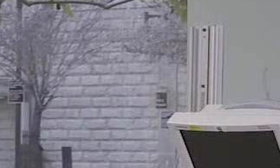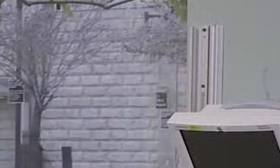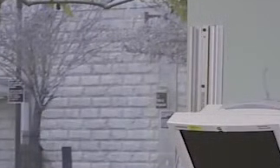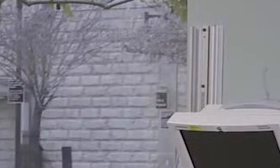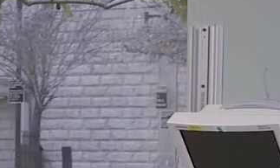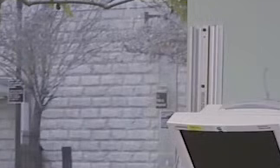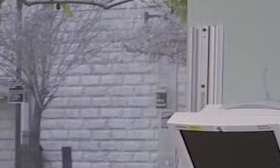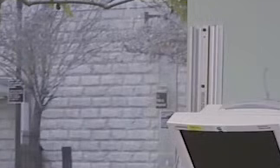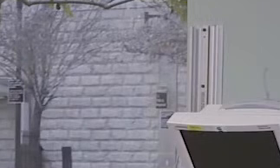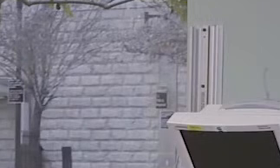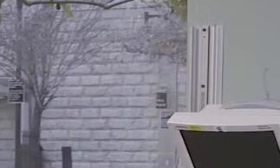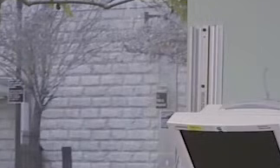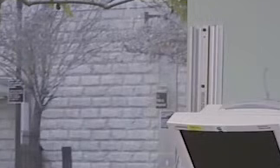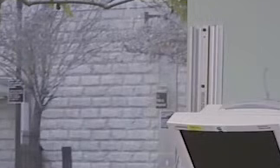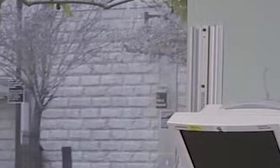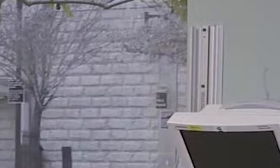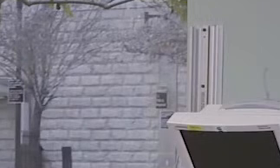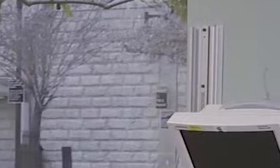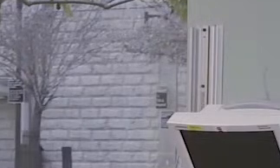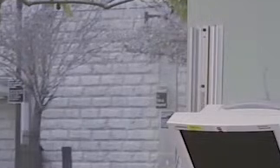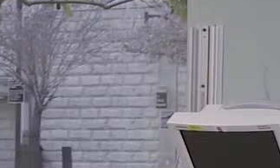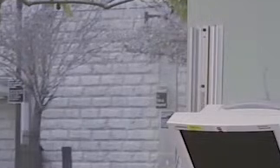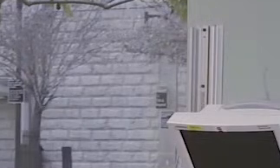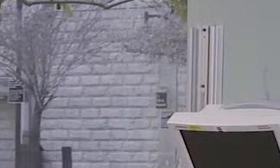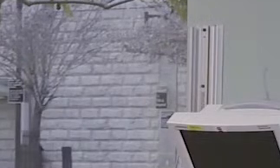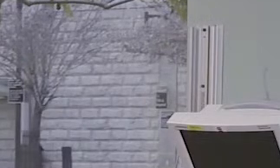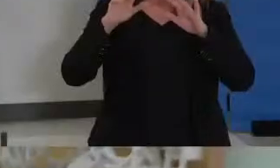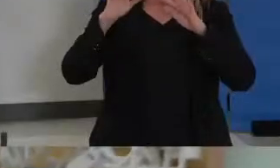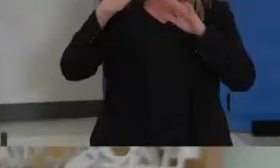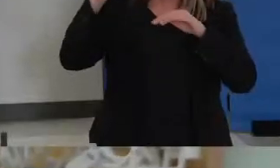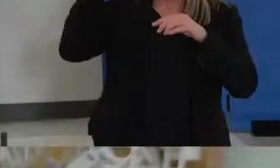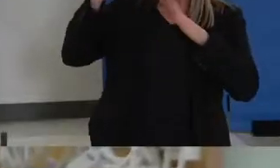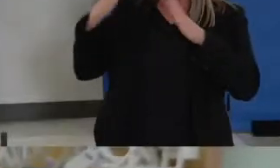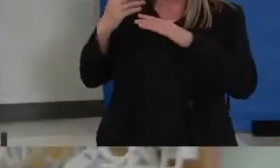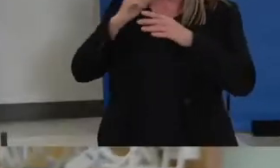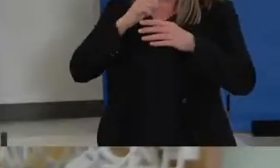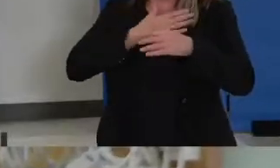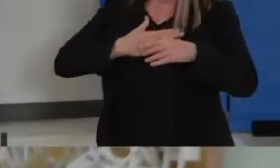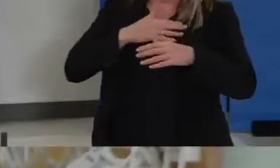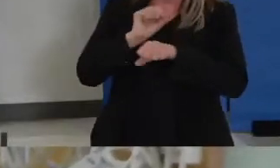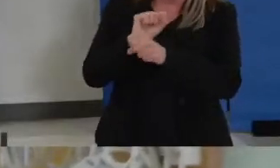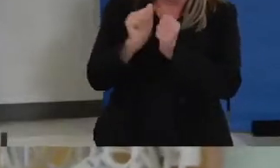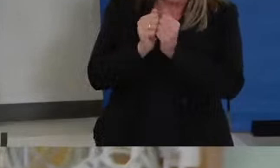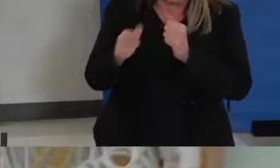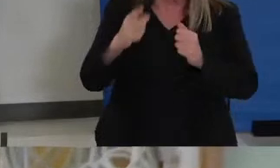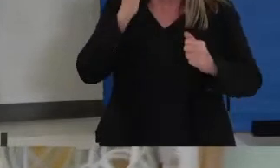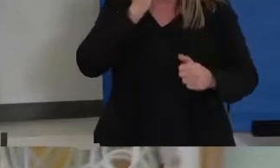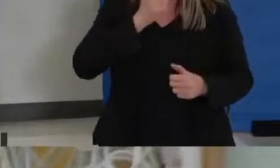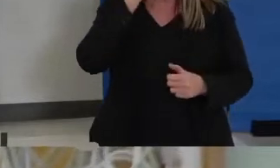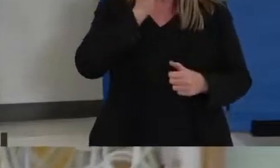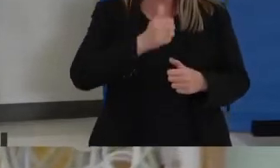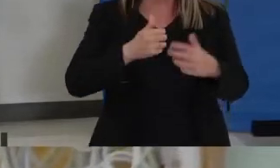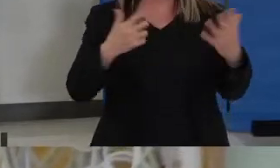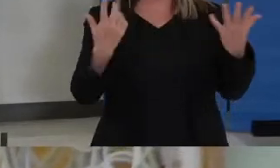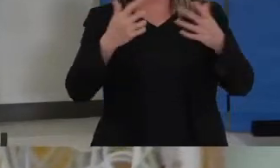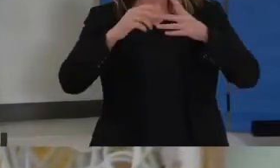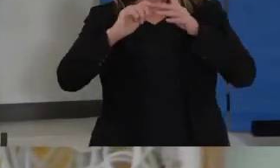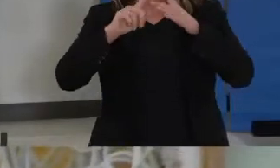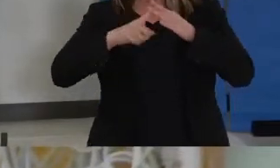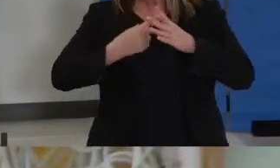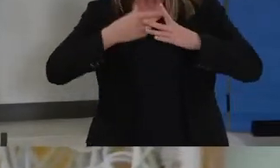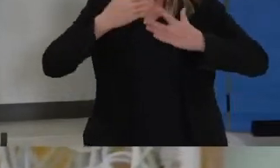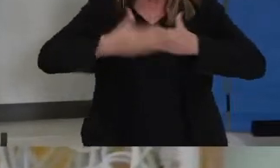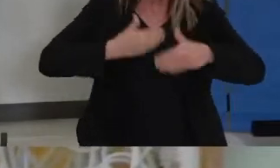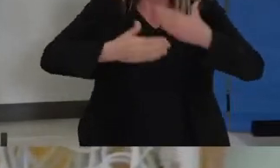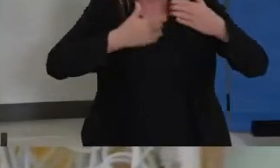Good afternoon, and Secretary Gali, it is a pleasure to work with you every single day, forging